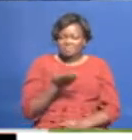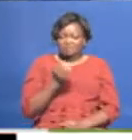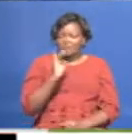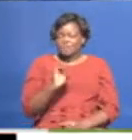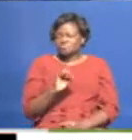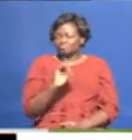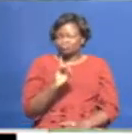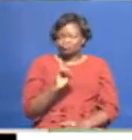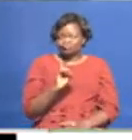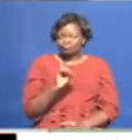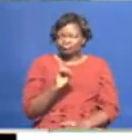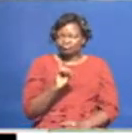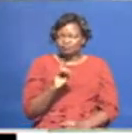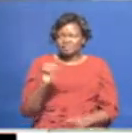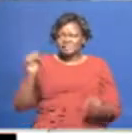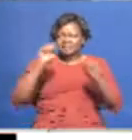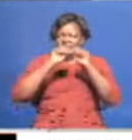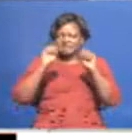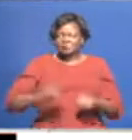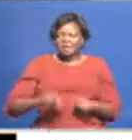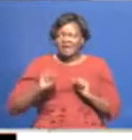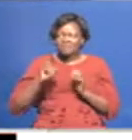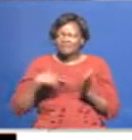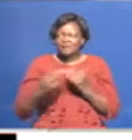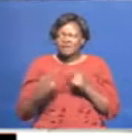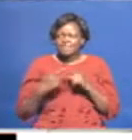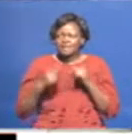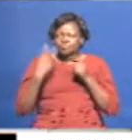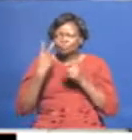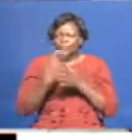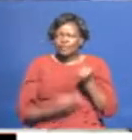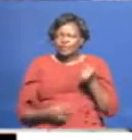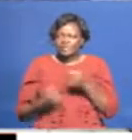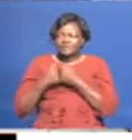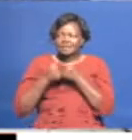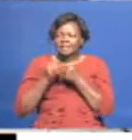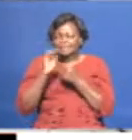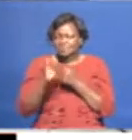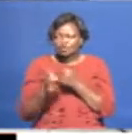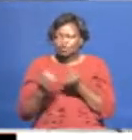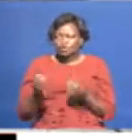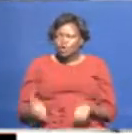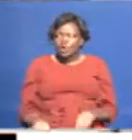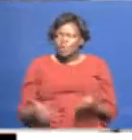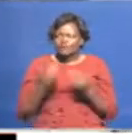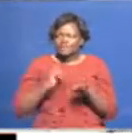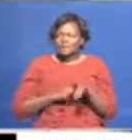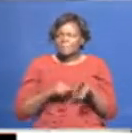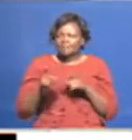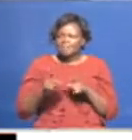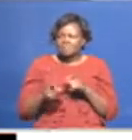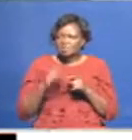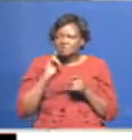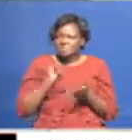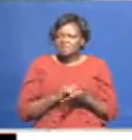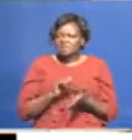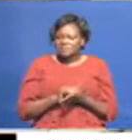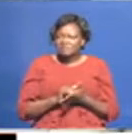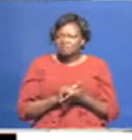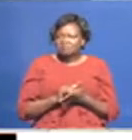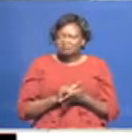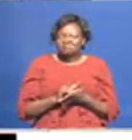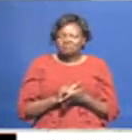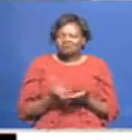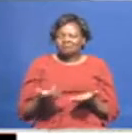here. It's a system failure. The two also challenged IEBC to improve on time management, saying it was taking unnecessarily